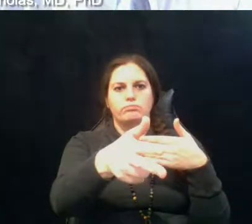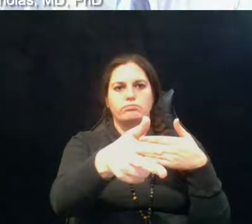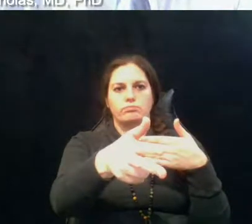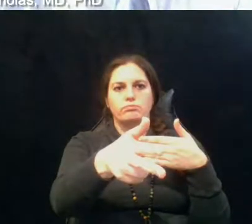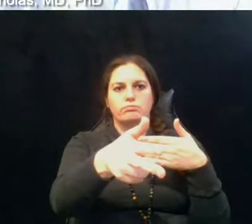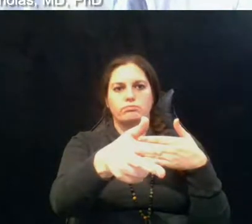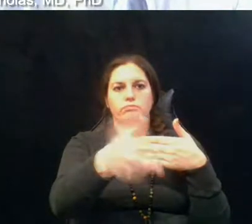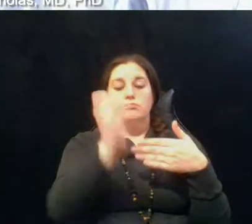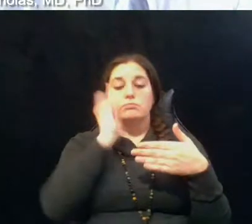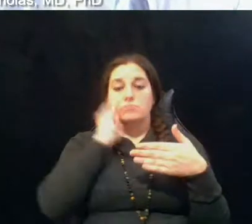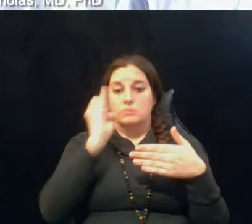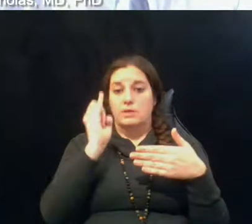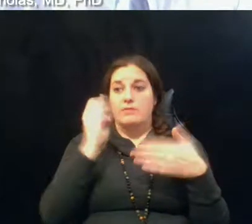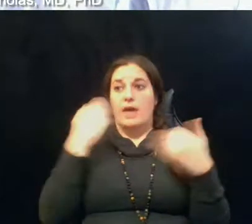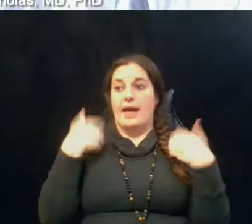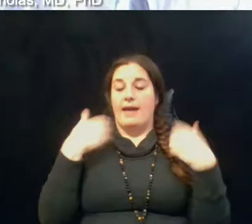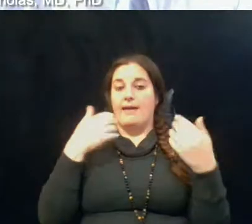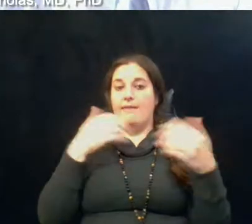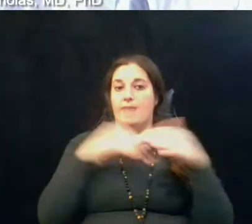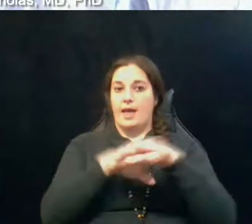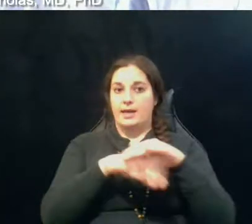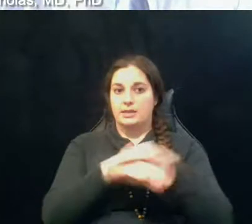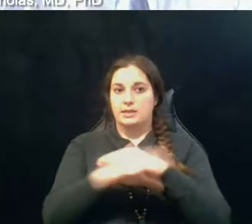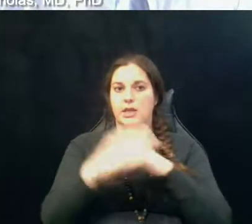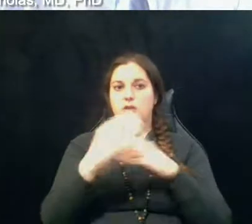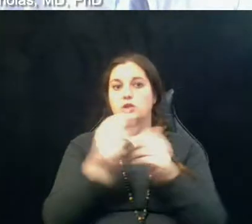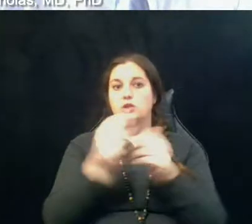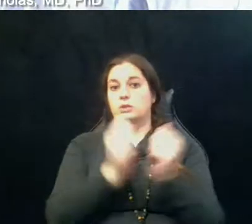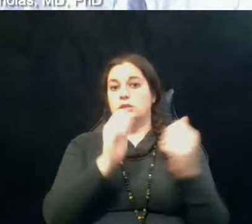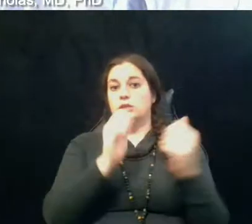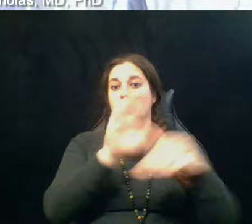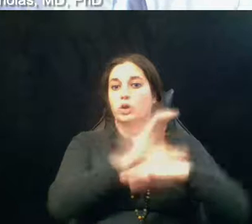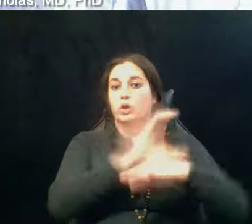access to the computer, you can visit